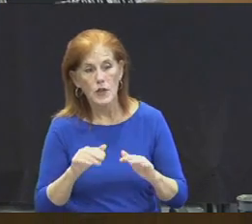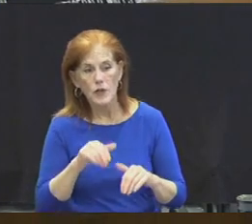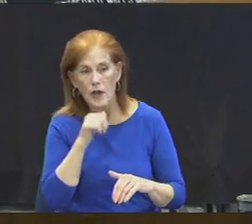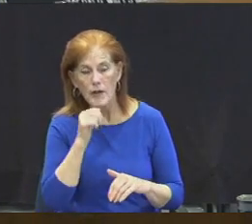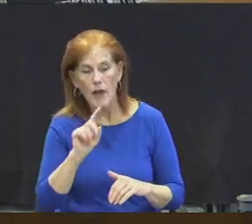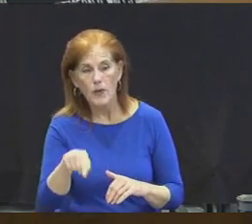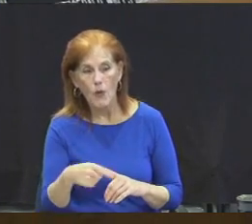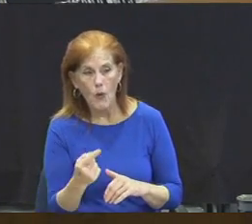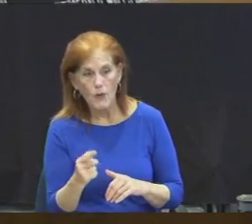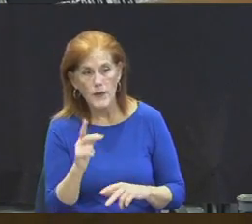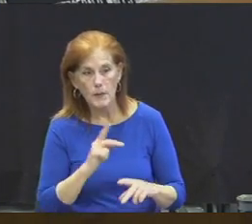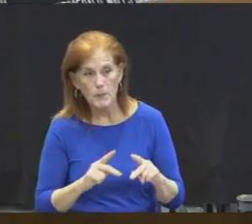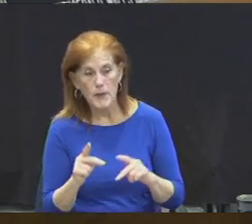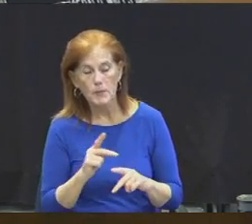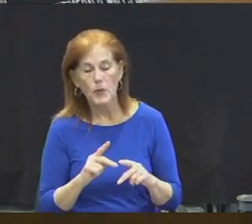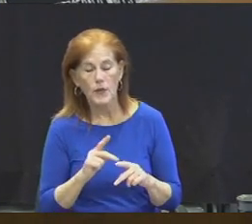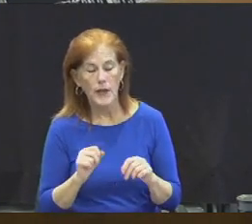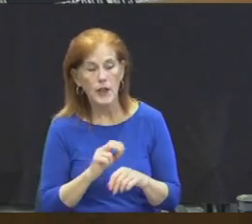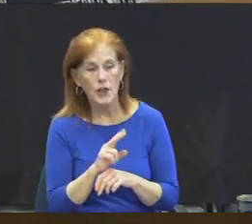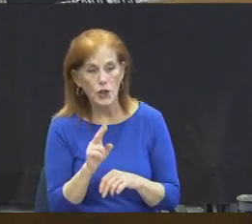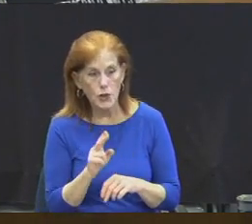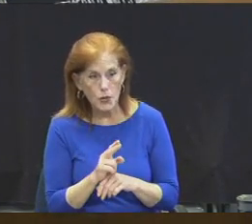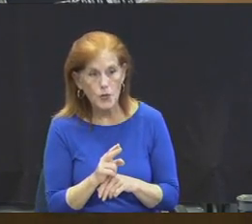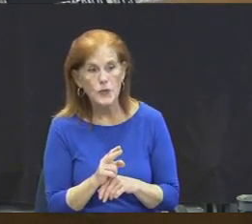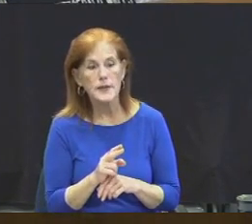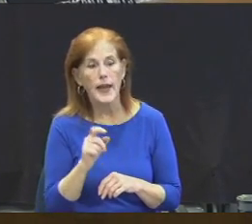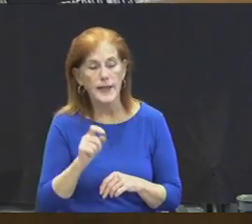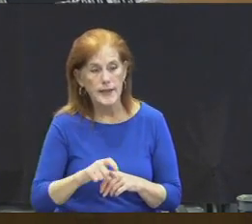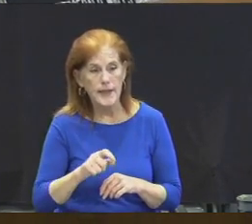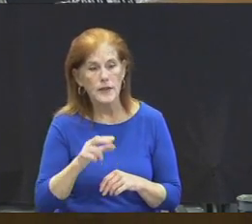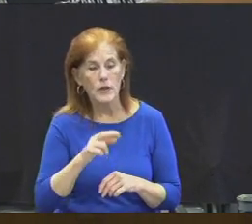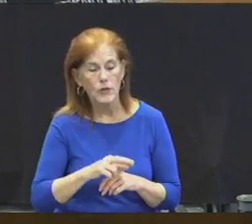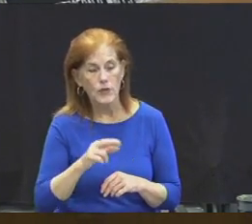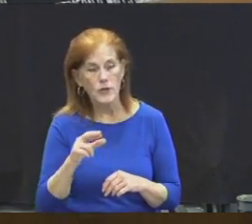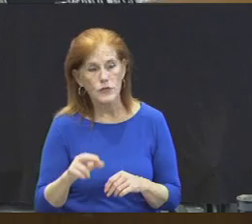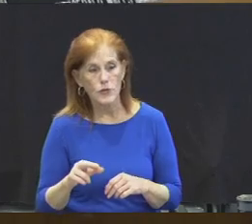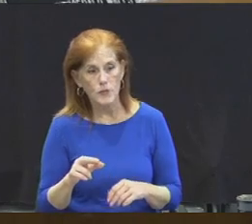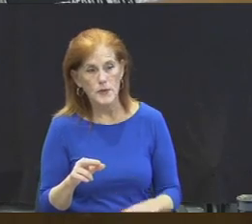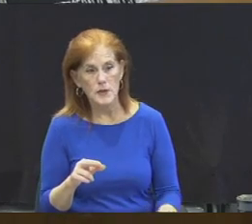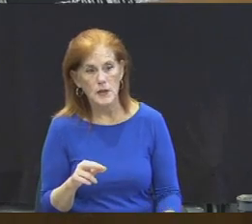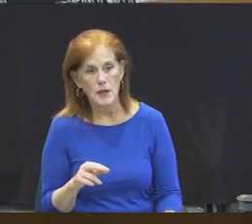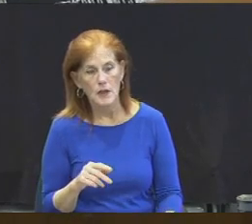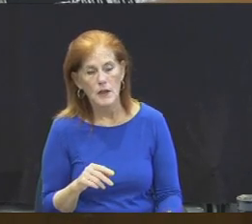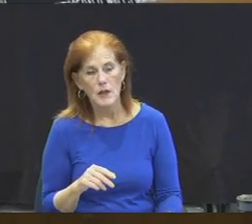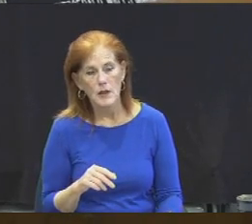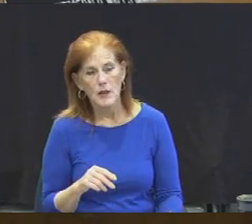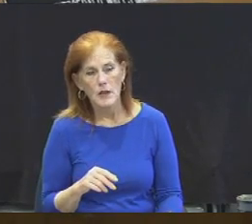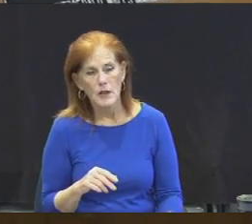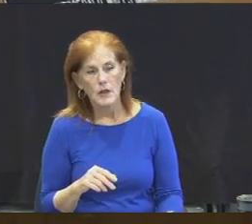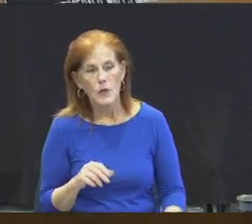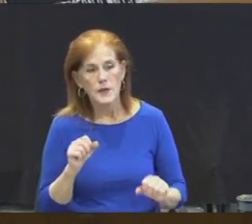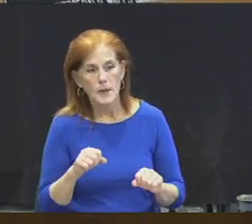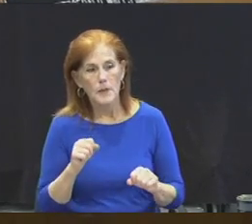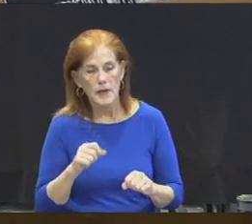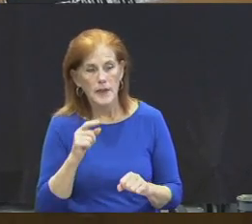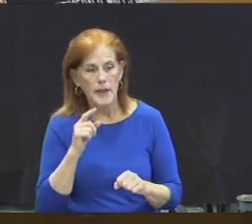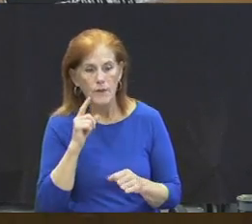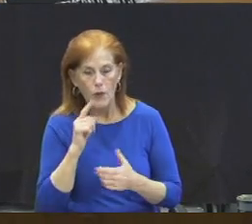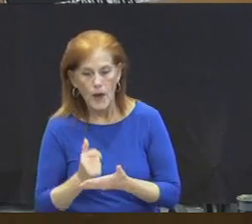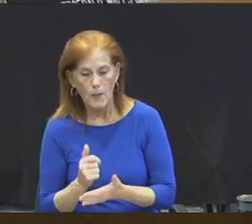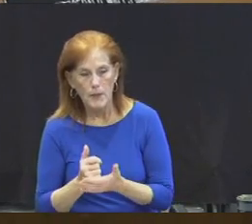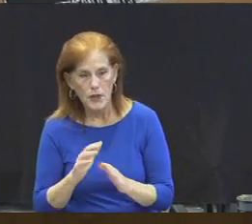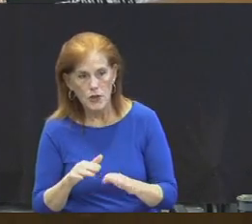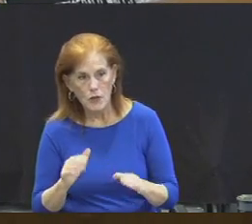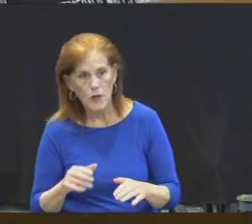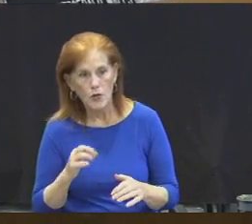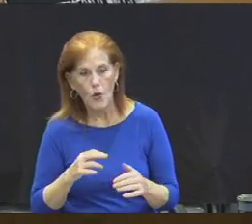only ones that can benefit and use and need restrooms where there's the ability for assistance.